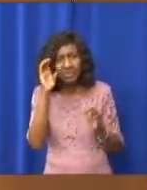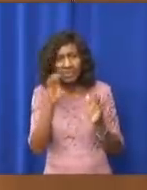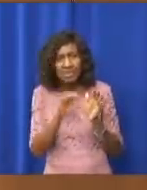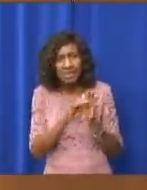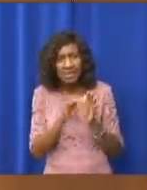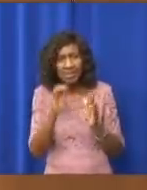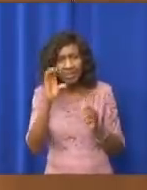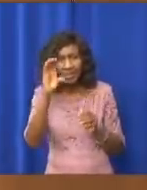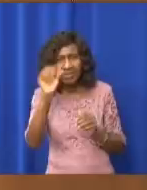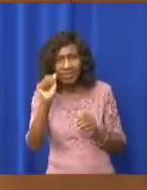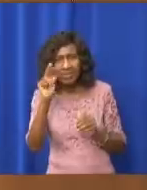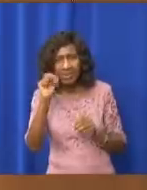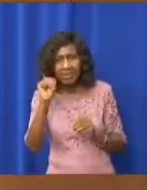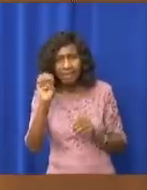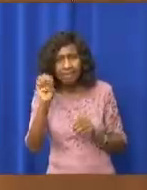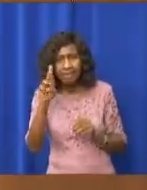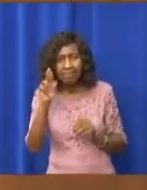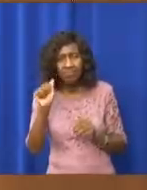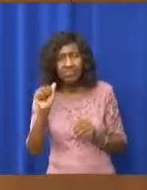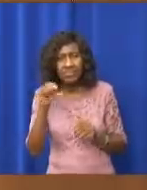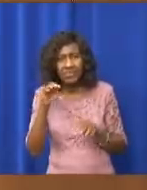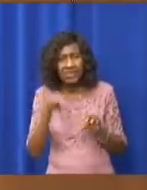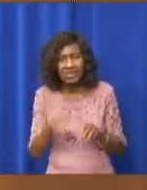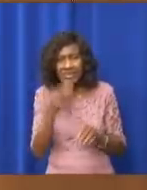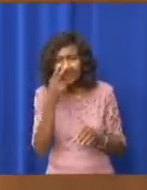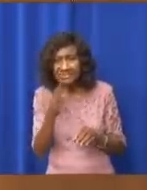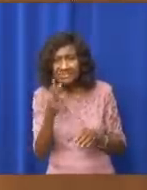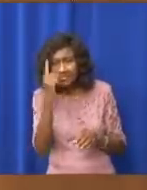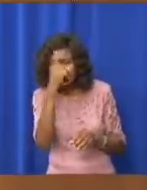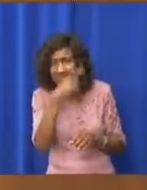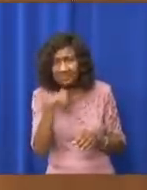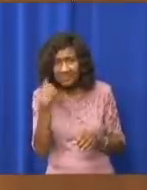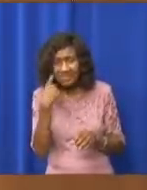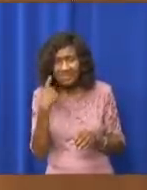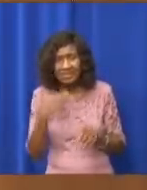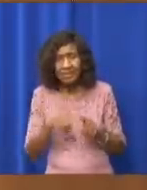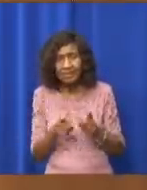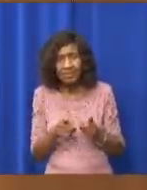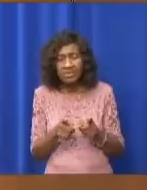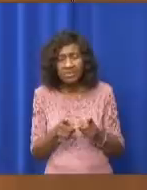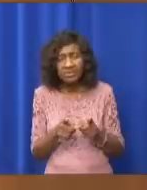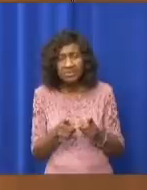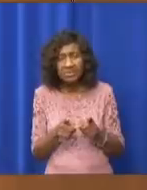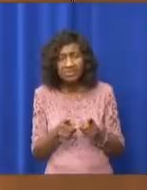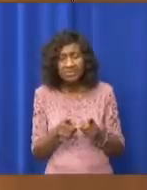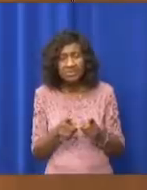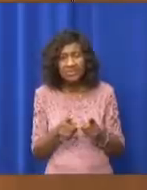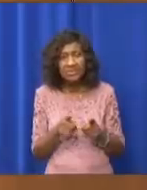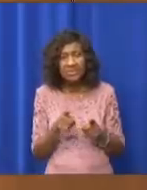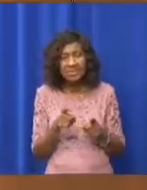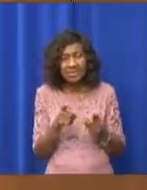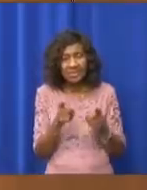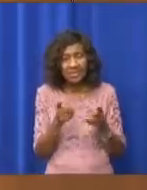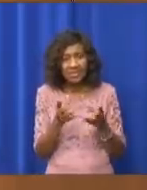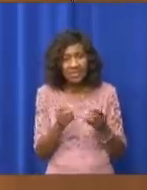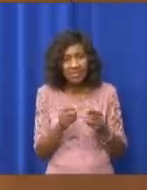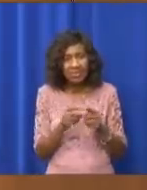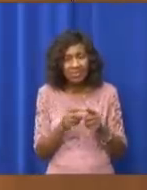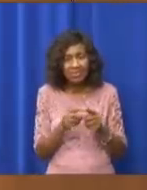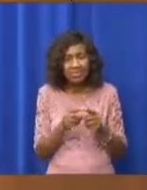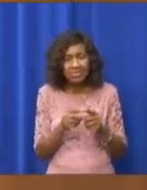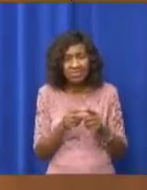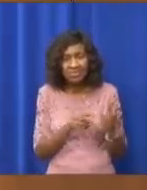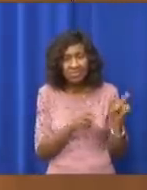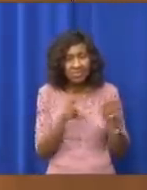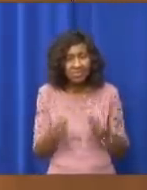the regulations. They would need to put the masks back on, and I can see the Commissioner nodding at me here. So I understand for